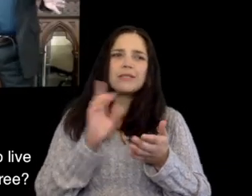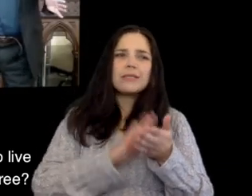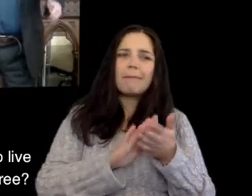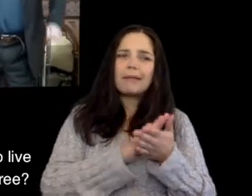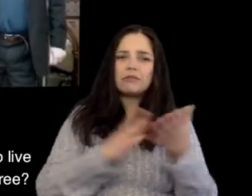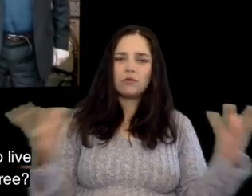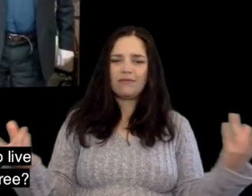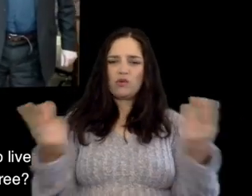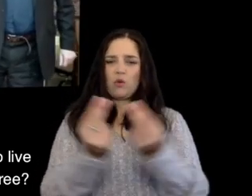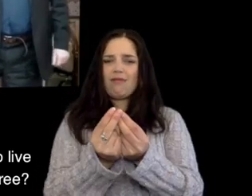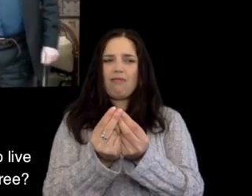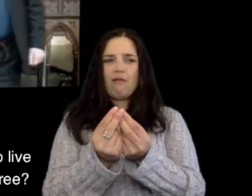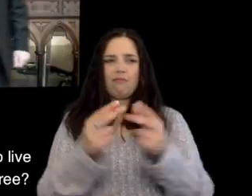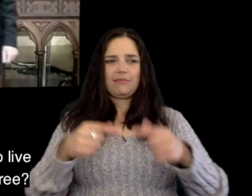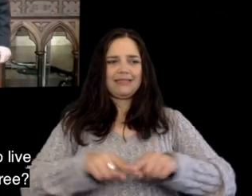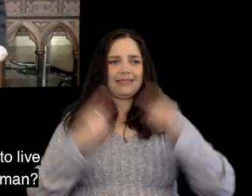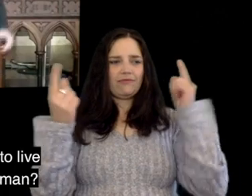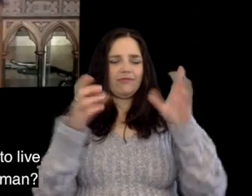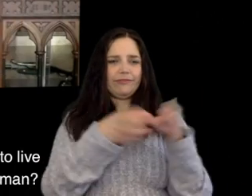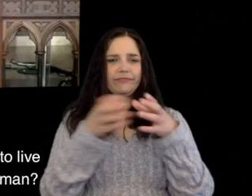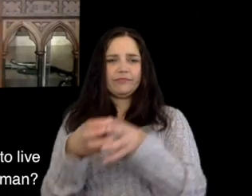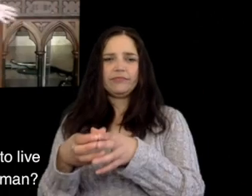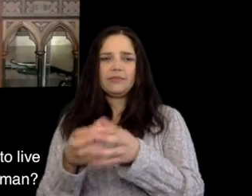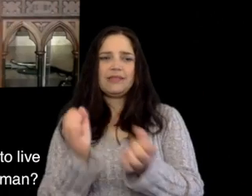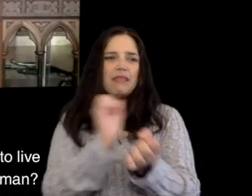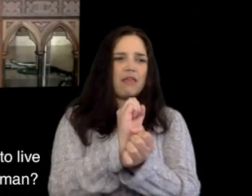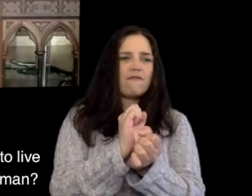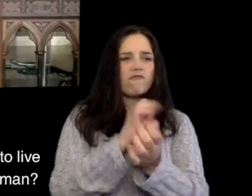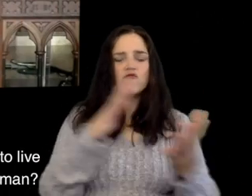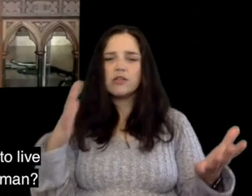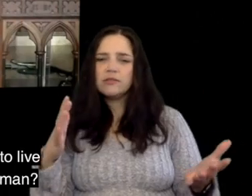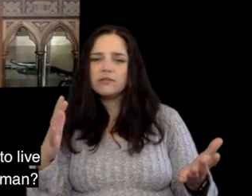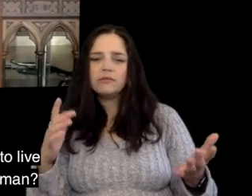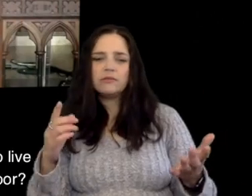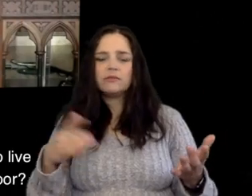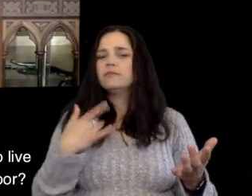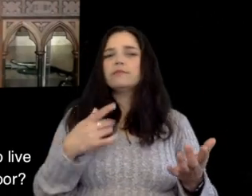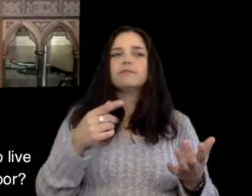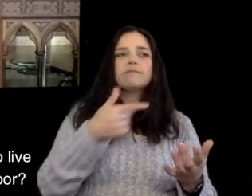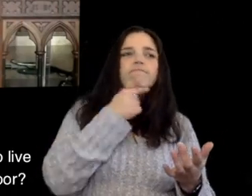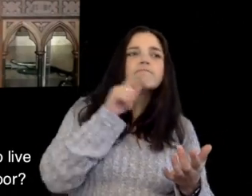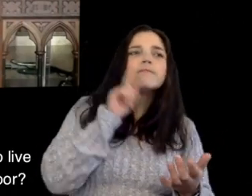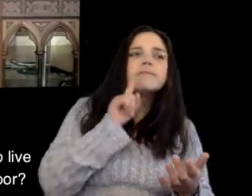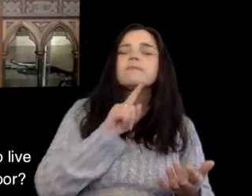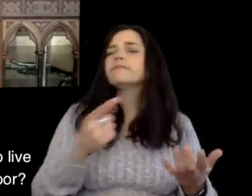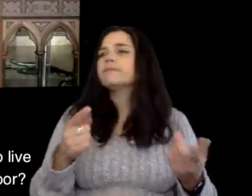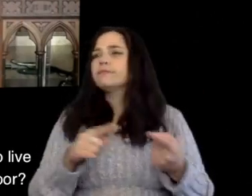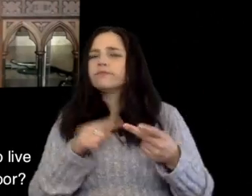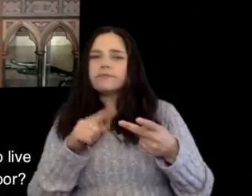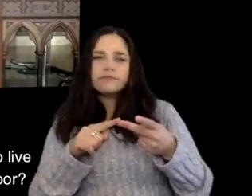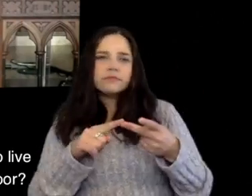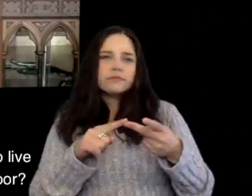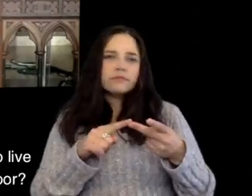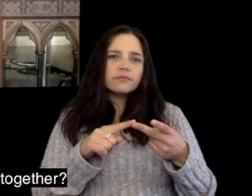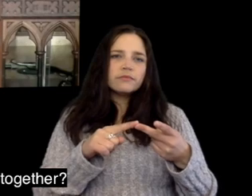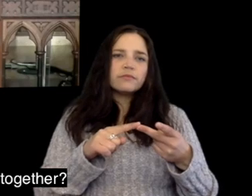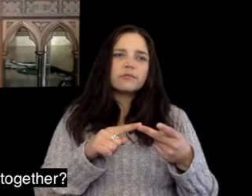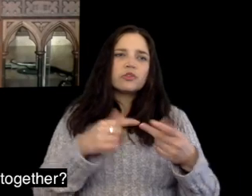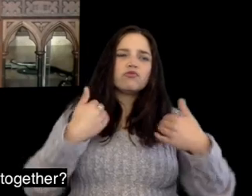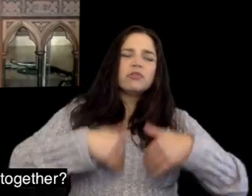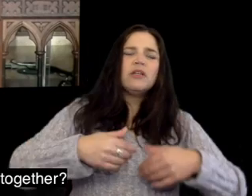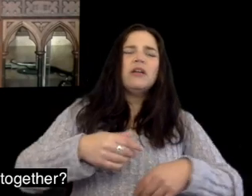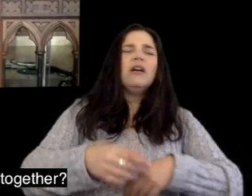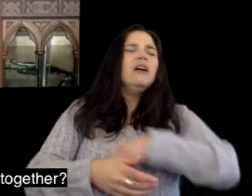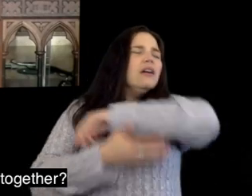and Gentile? What does it mean to live together, slave and free? What does it mean to live together, man and woman? What does it mean to live together,